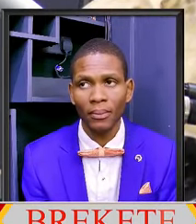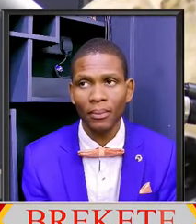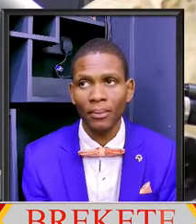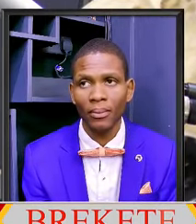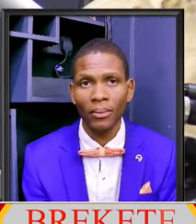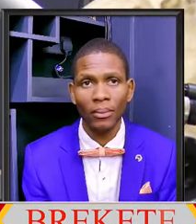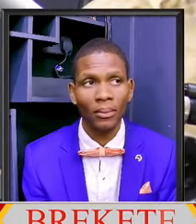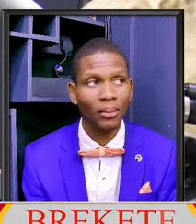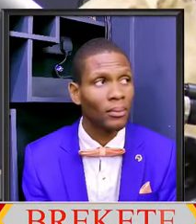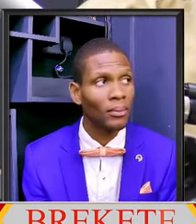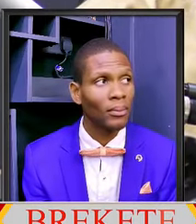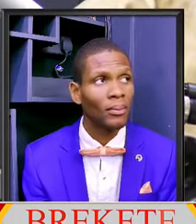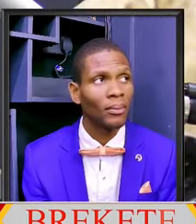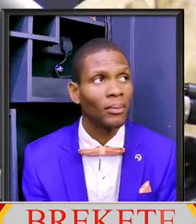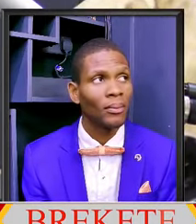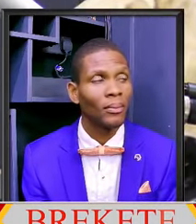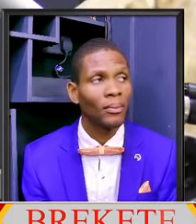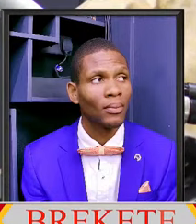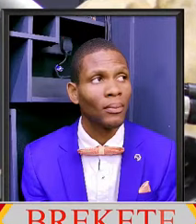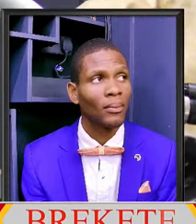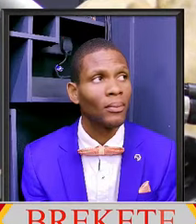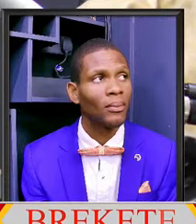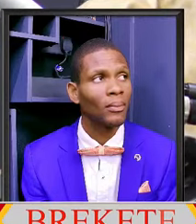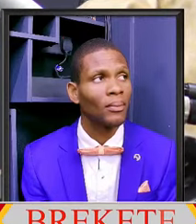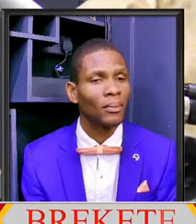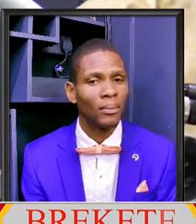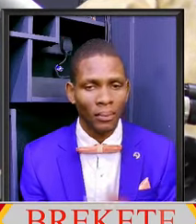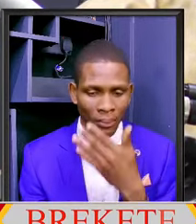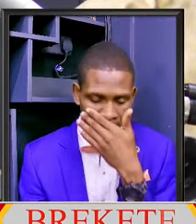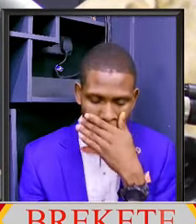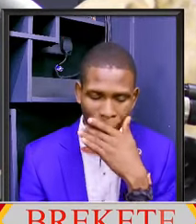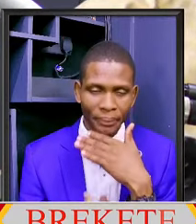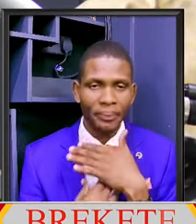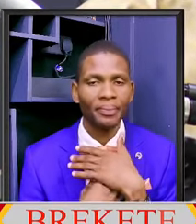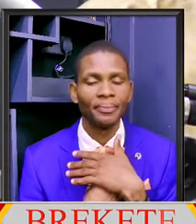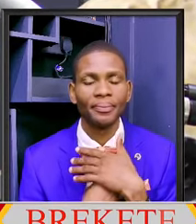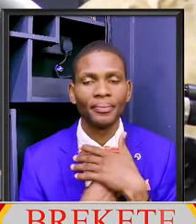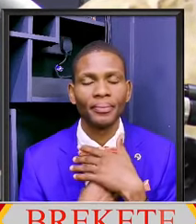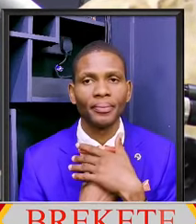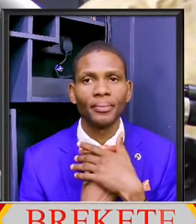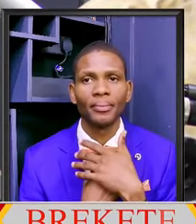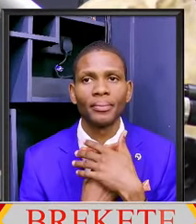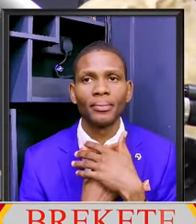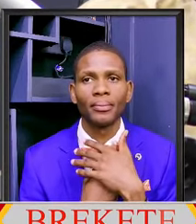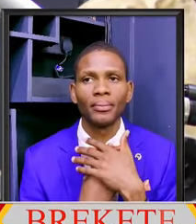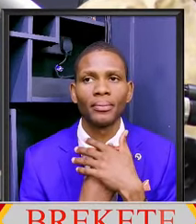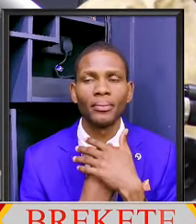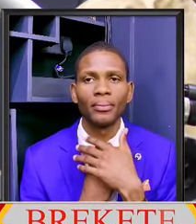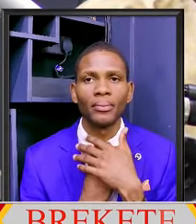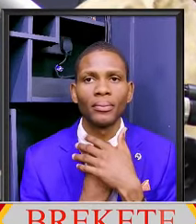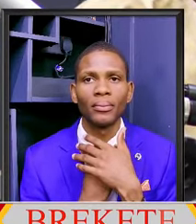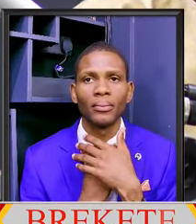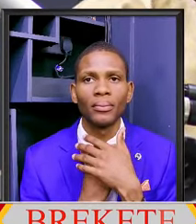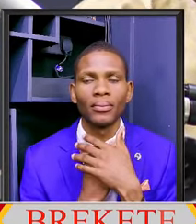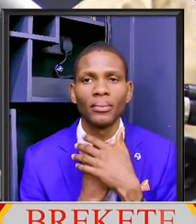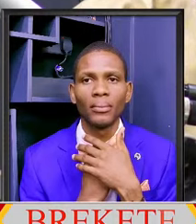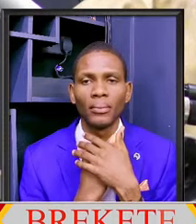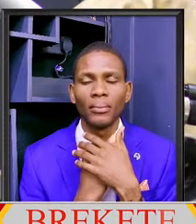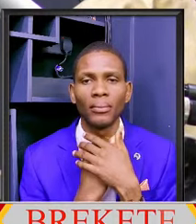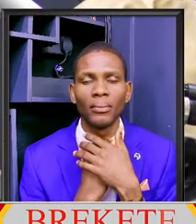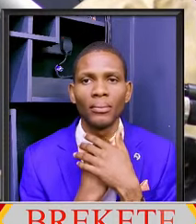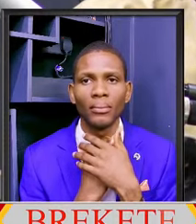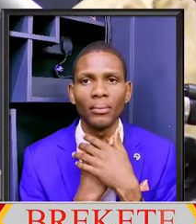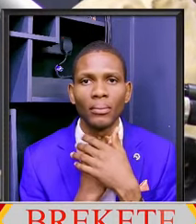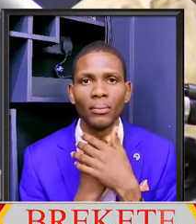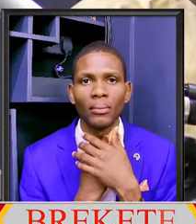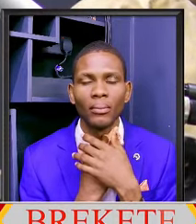Awwal. Awwal. Za ta zo za ka kai ta gurin shi. Zai